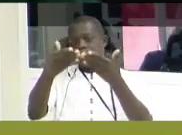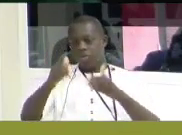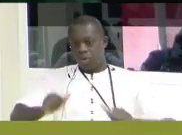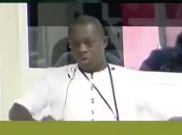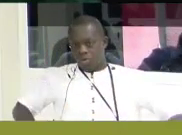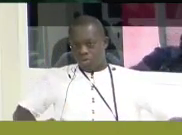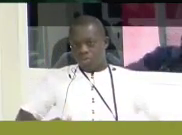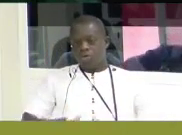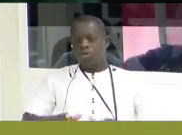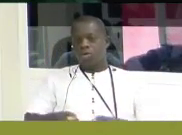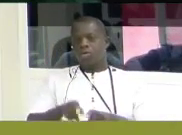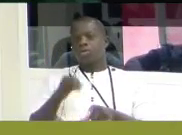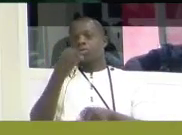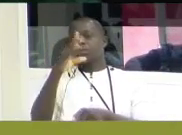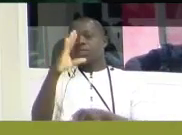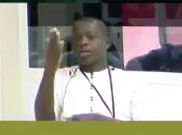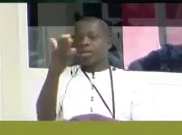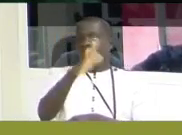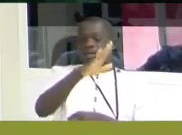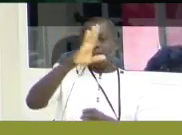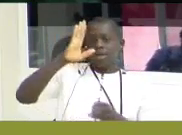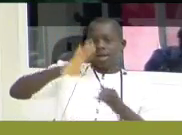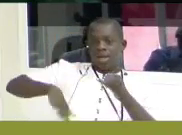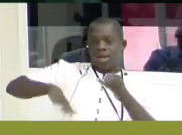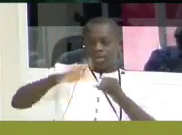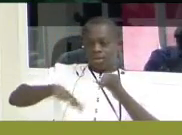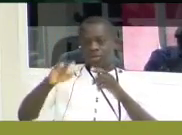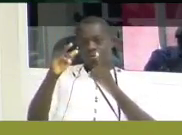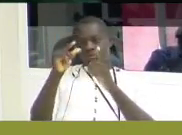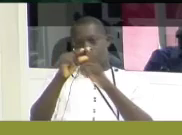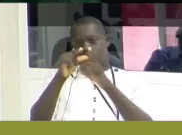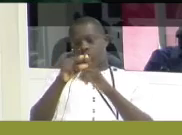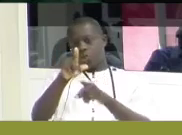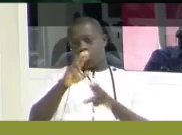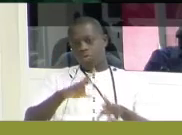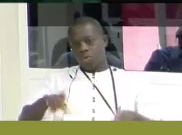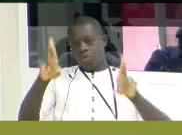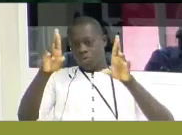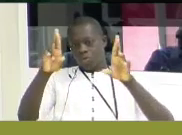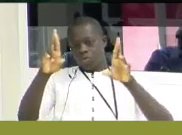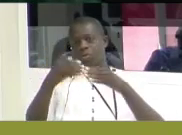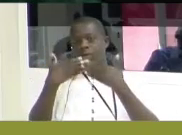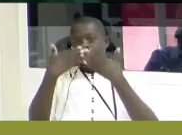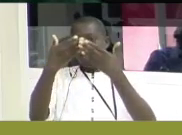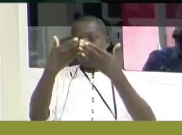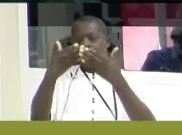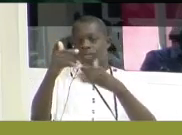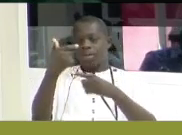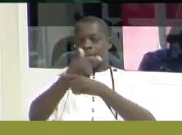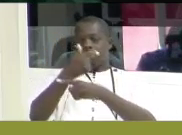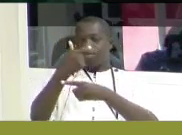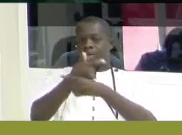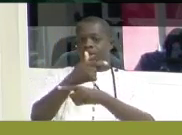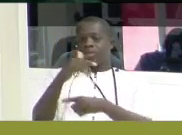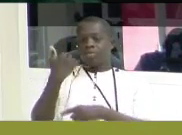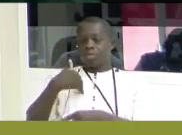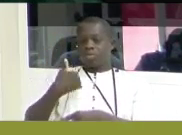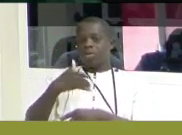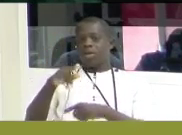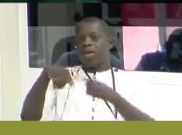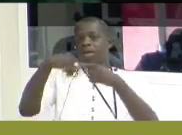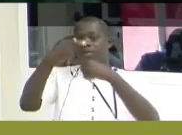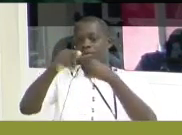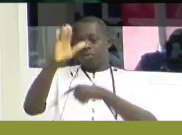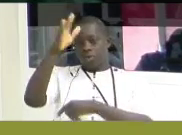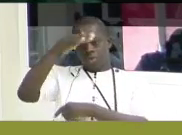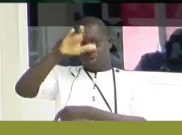opportunity to say any last words you may wish to tell the Gambian public after you have been questioned by the commissioners. I